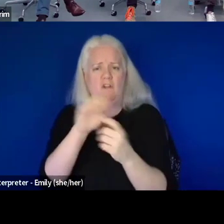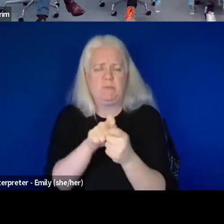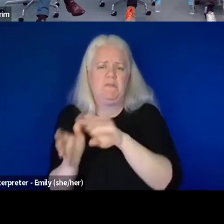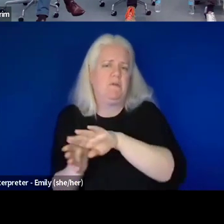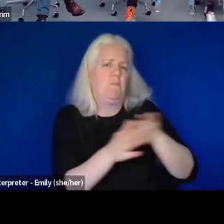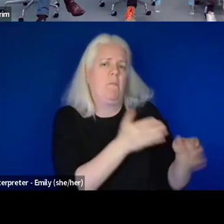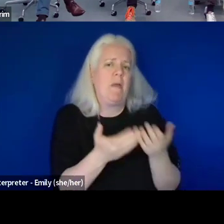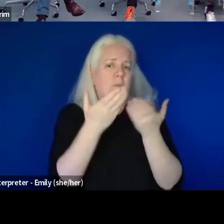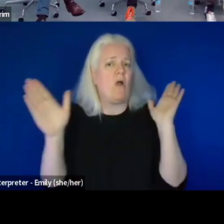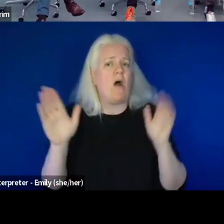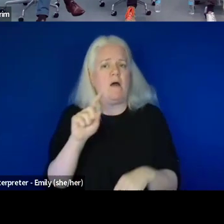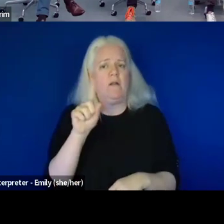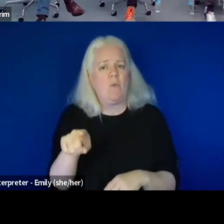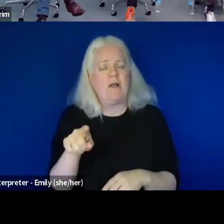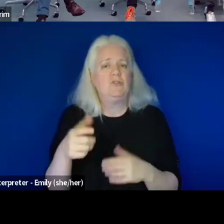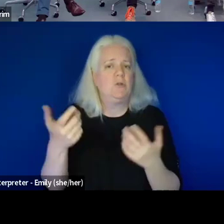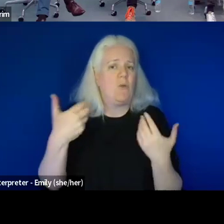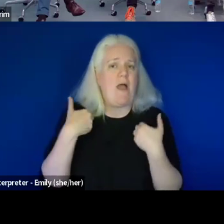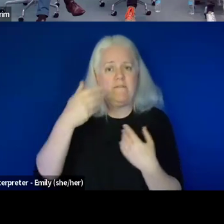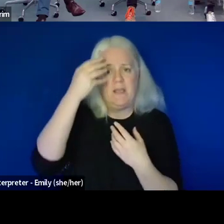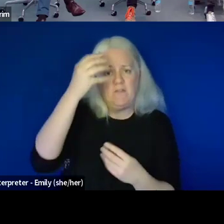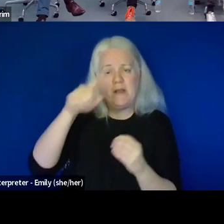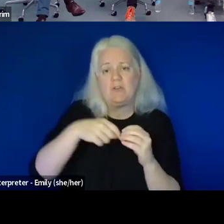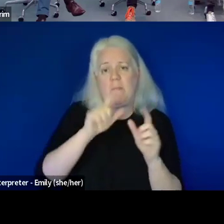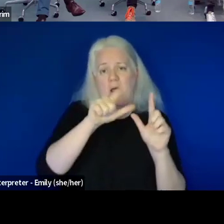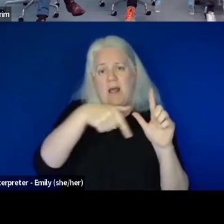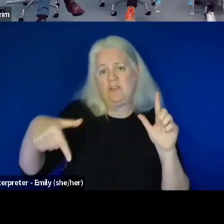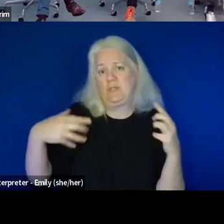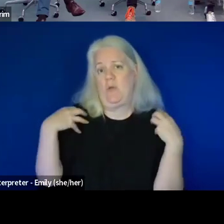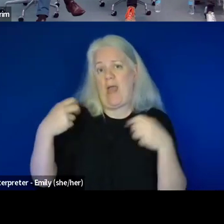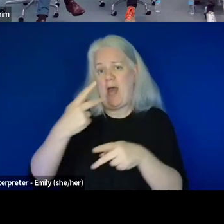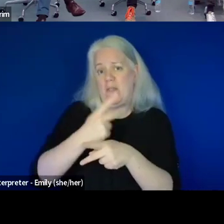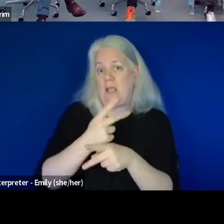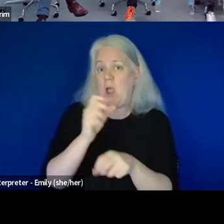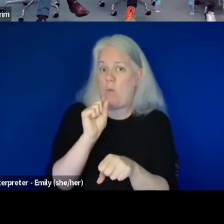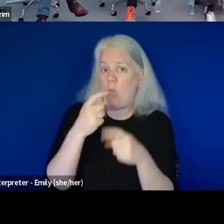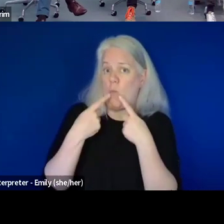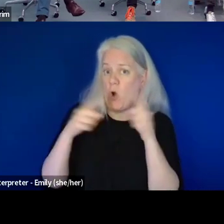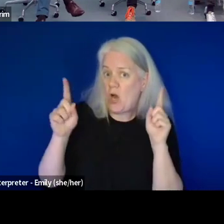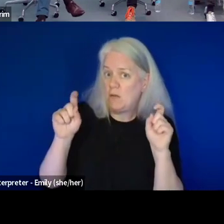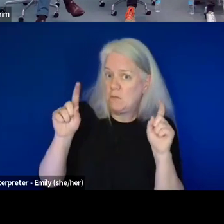LGBTQ healthcare is working or could work better at your CUNY campus? There's a second